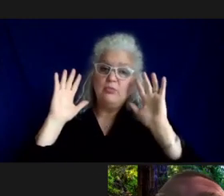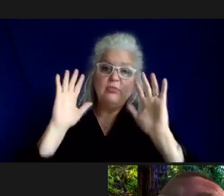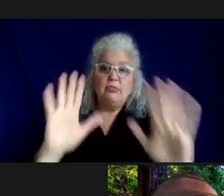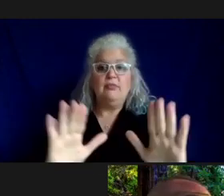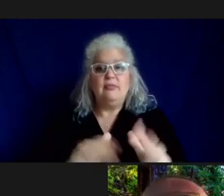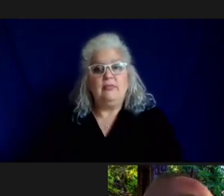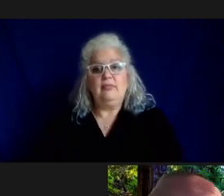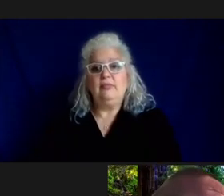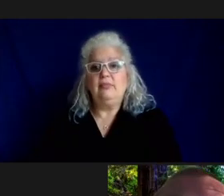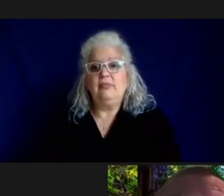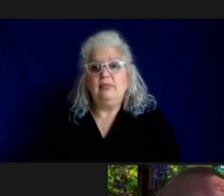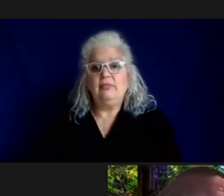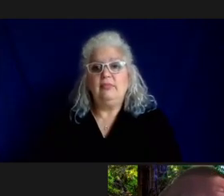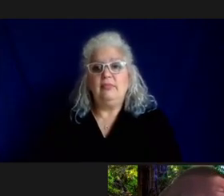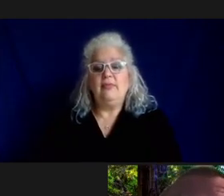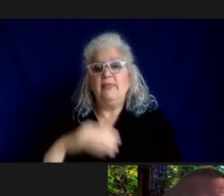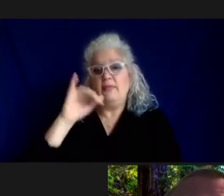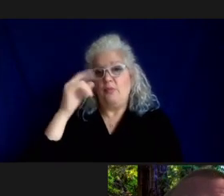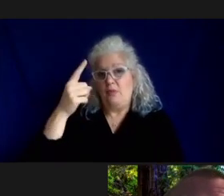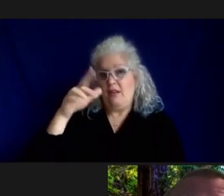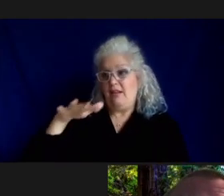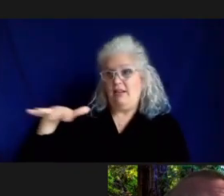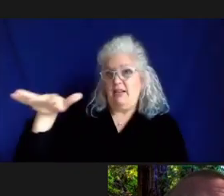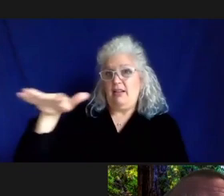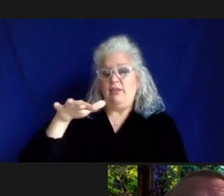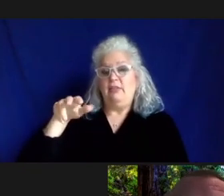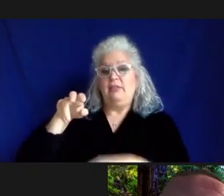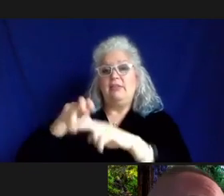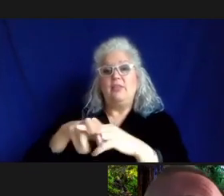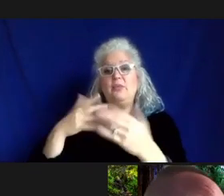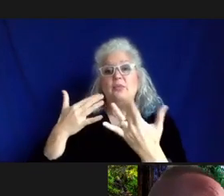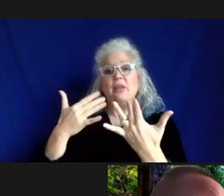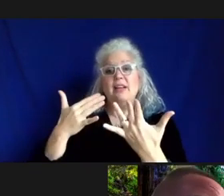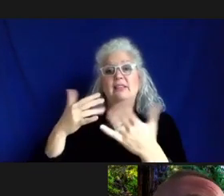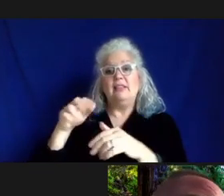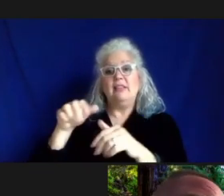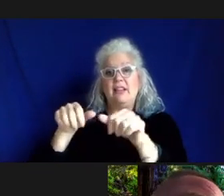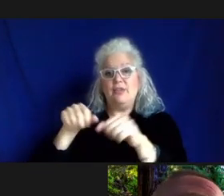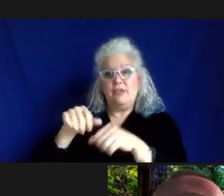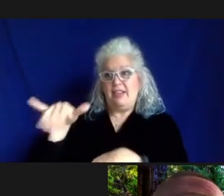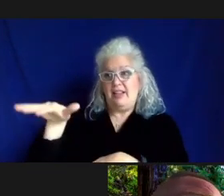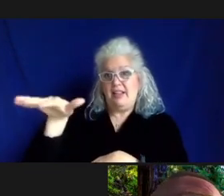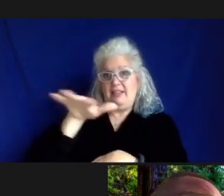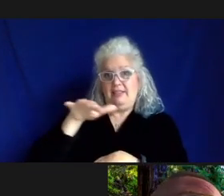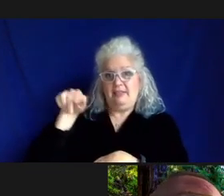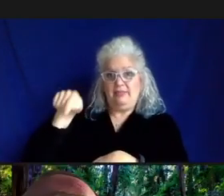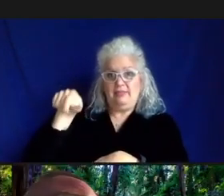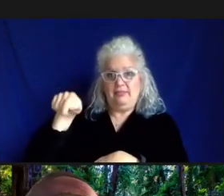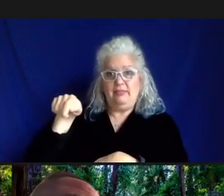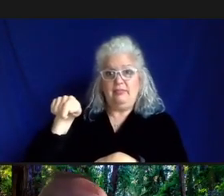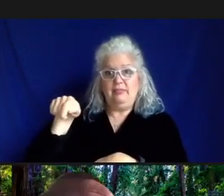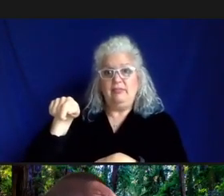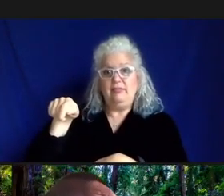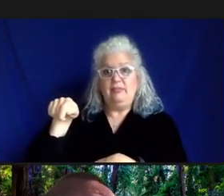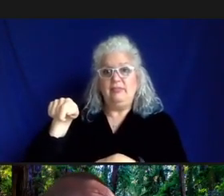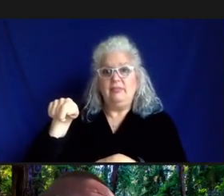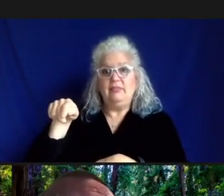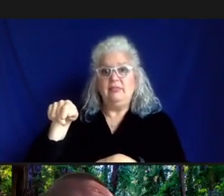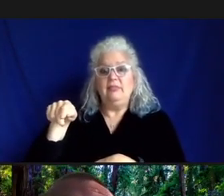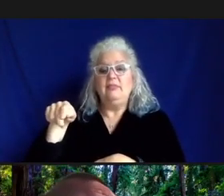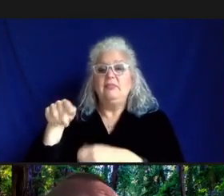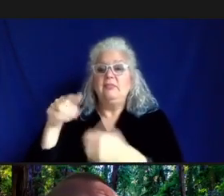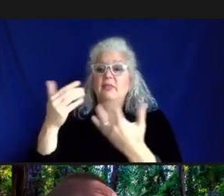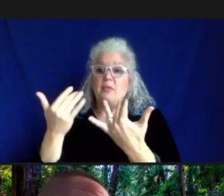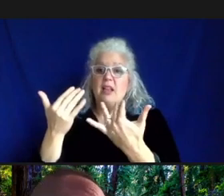20 minutes to see if there's any allergic reaction to the vaccine or not. And that was spaced. That